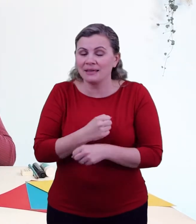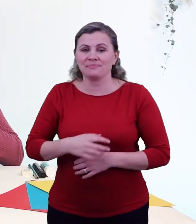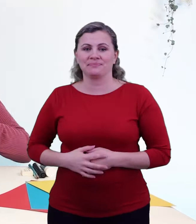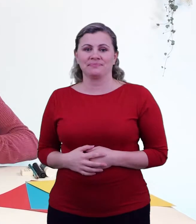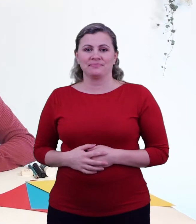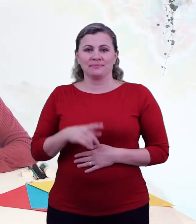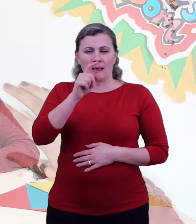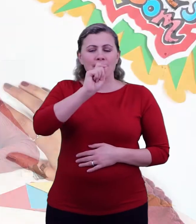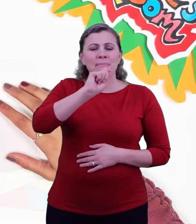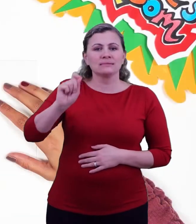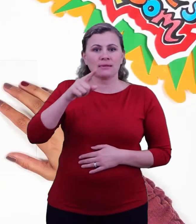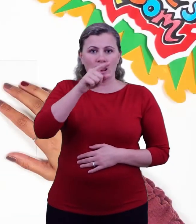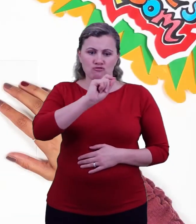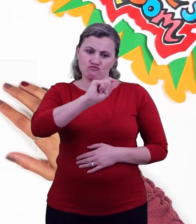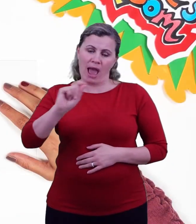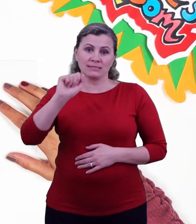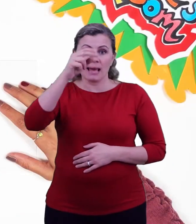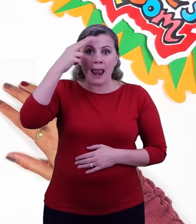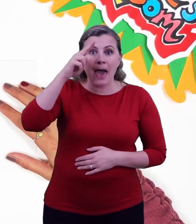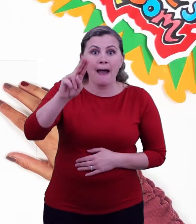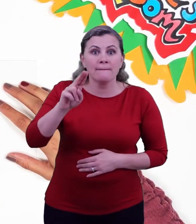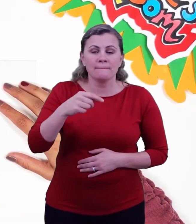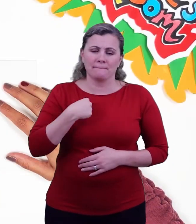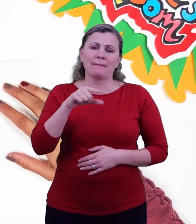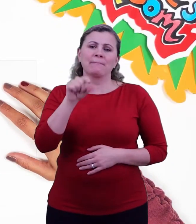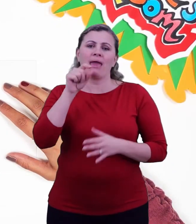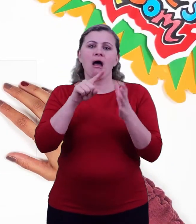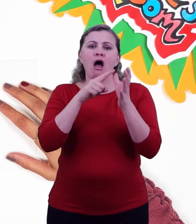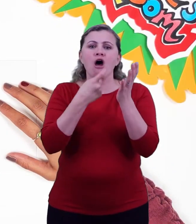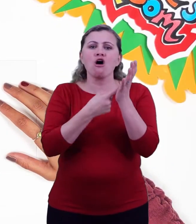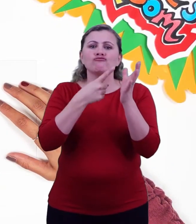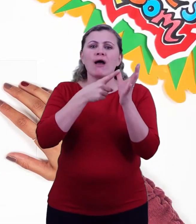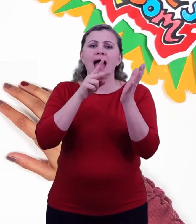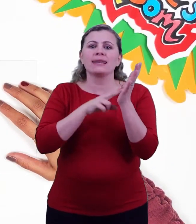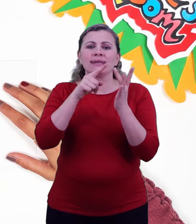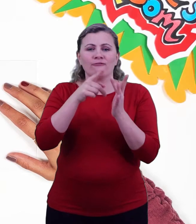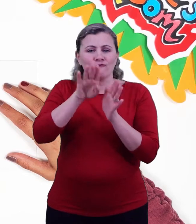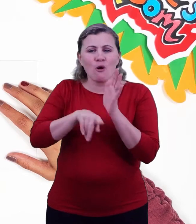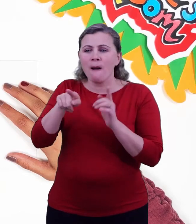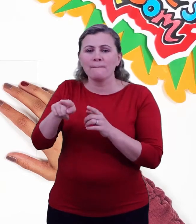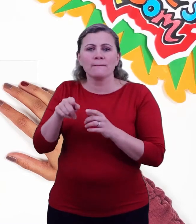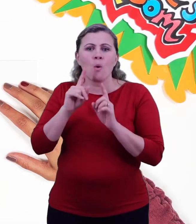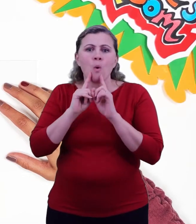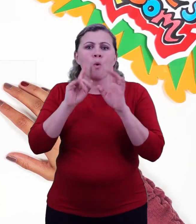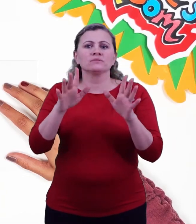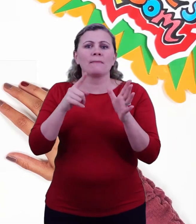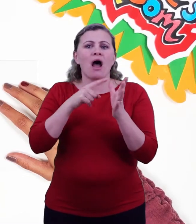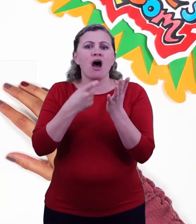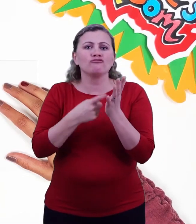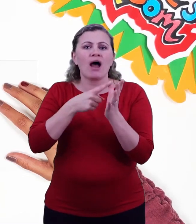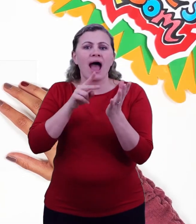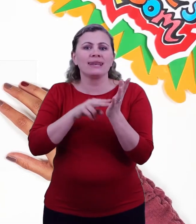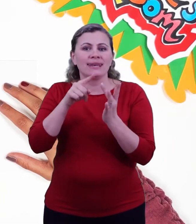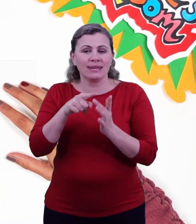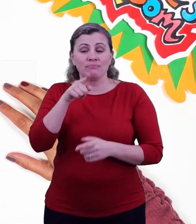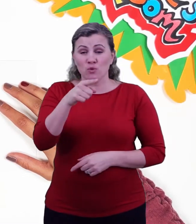making. First, using your pencil, write out your personalised bedroom sign in white card. I'm making a sign for Irani from our